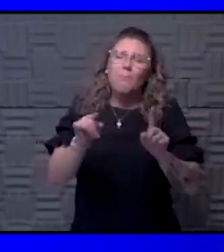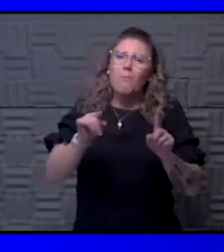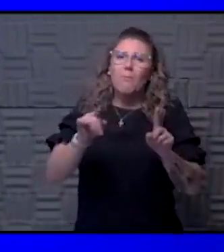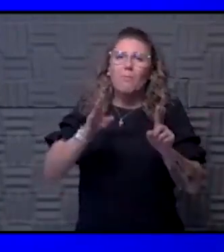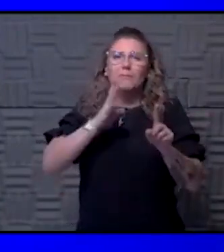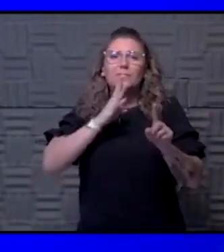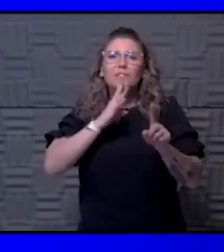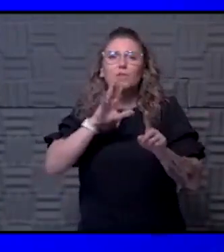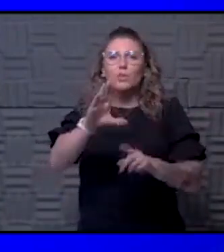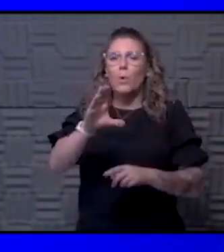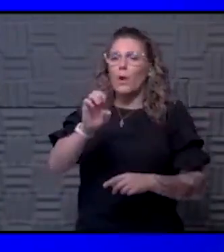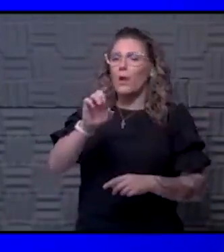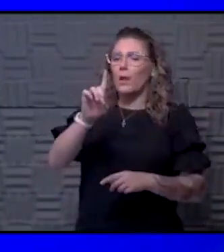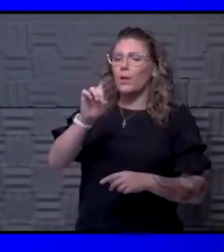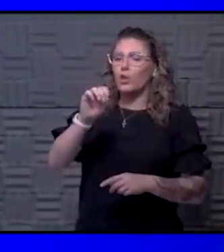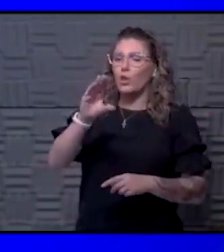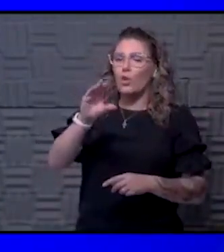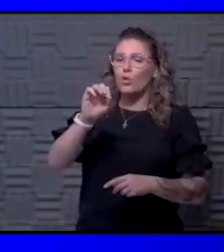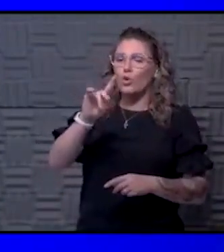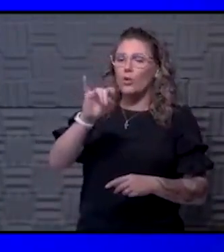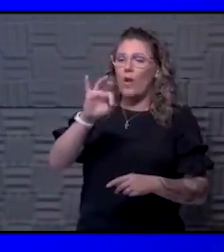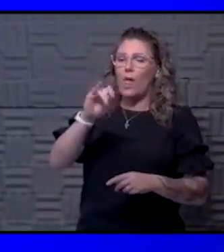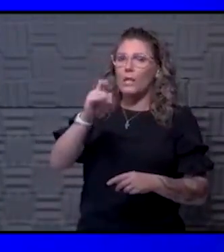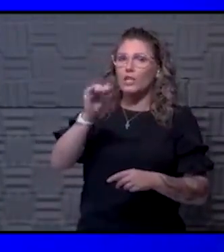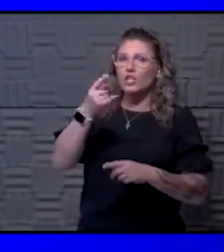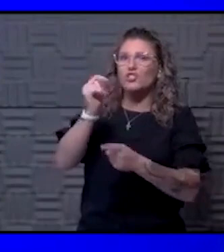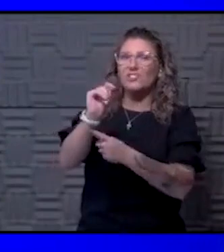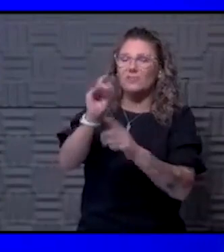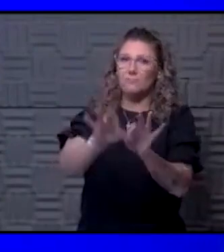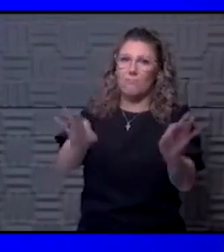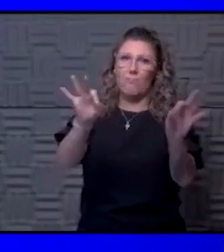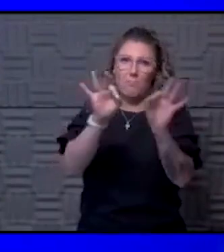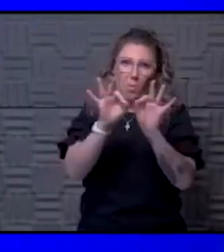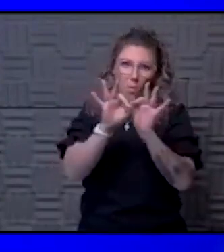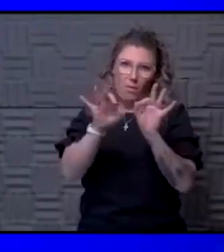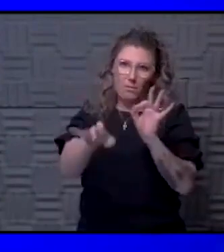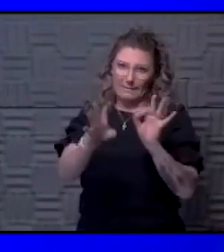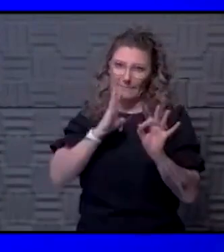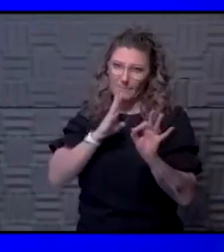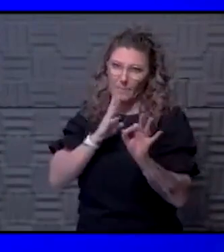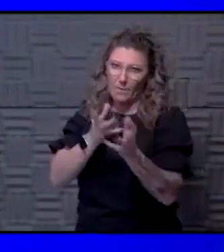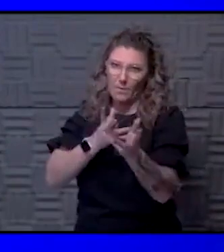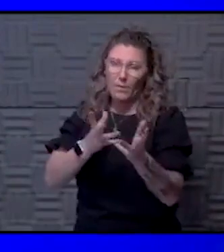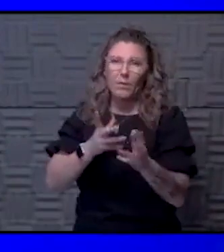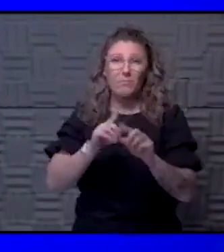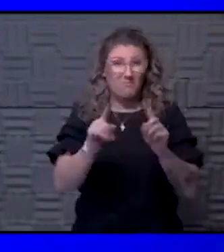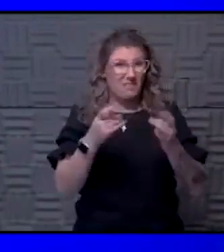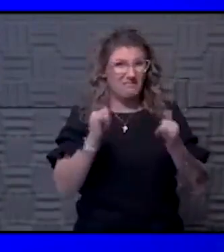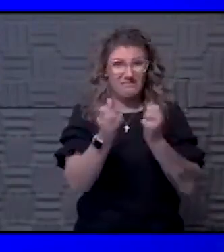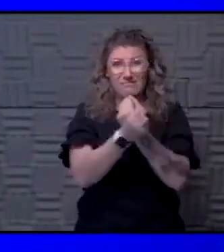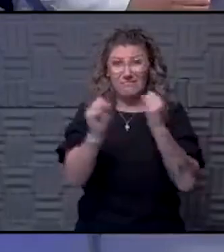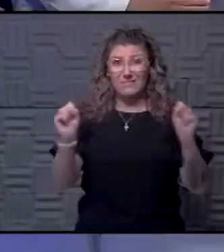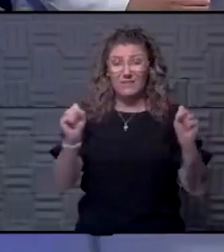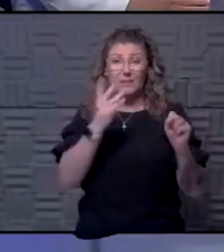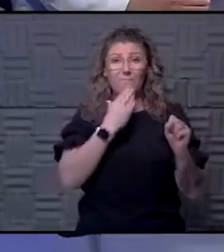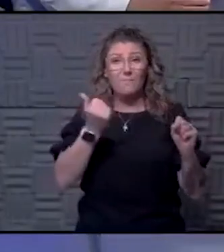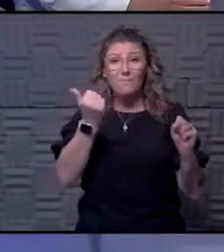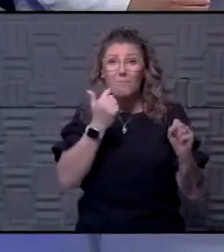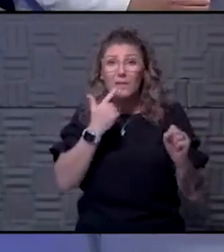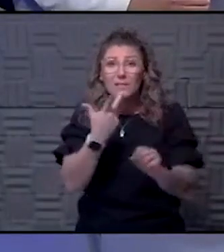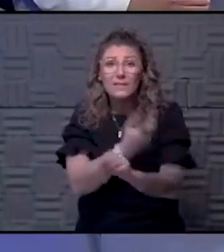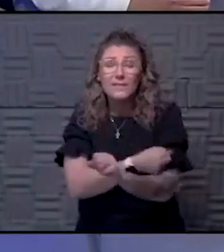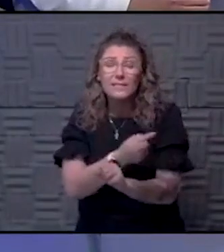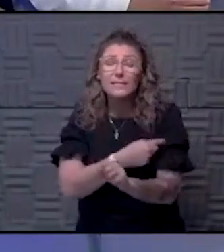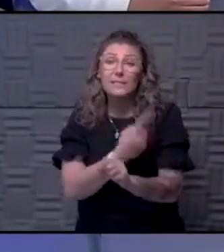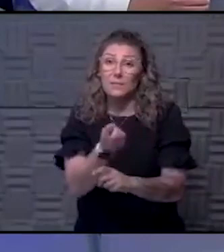with your endocrinologist is going to be an important thing to do. But I would still say that these are probably still safe to be able to get. I think the best vaccine is the one you can get. I